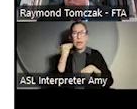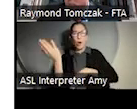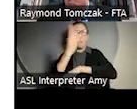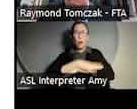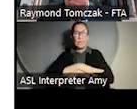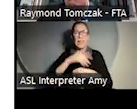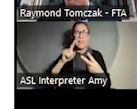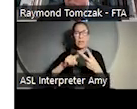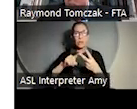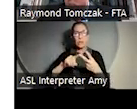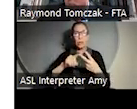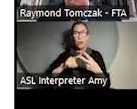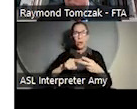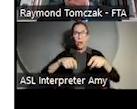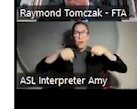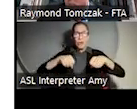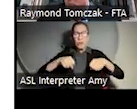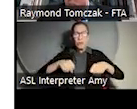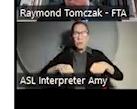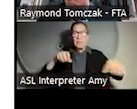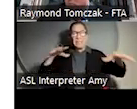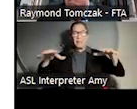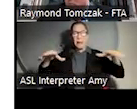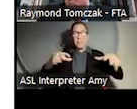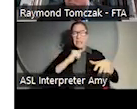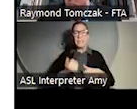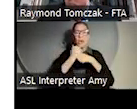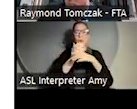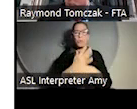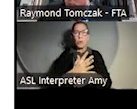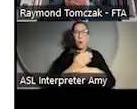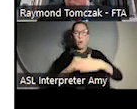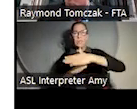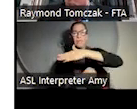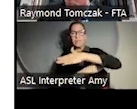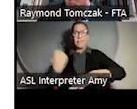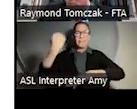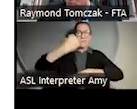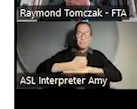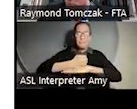excavation, drilling, and construction vibrations do not cause damage to the foundations, walls, or structures of our